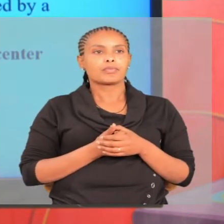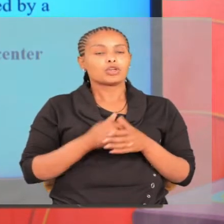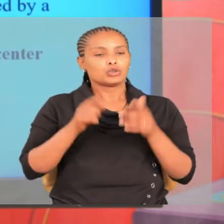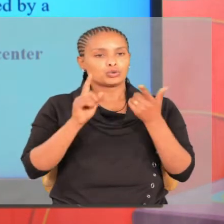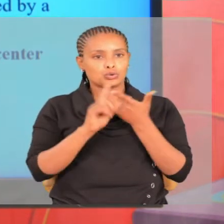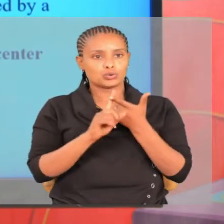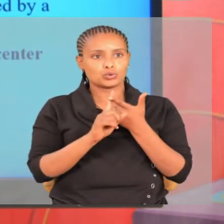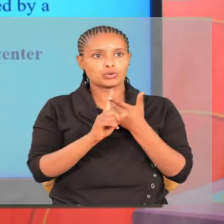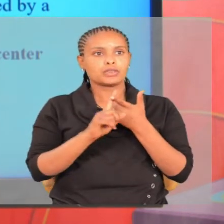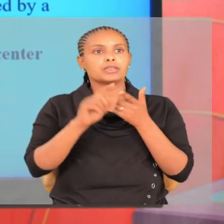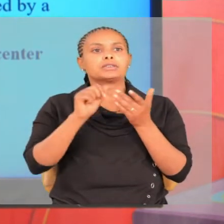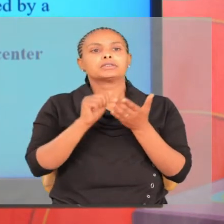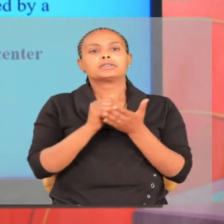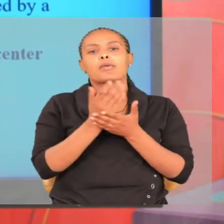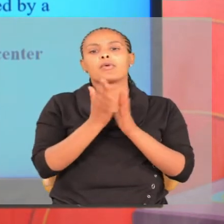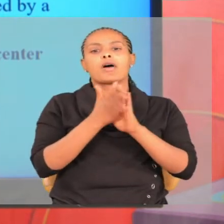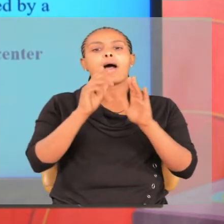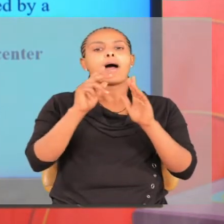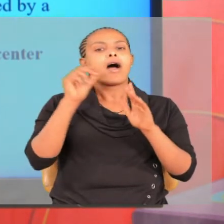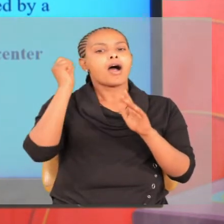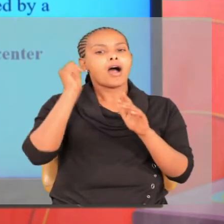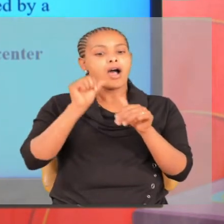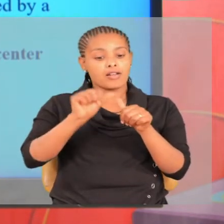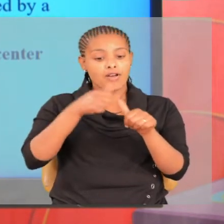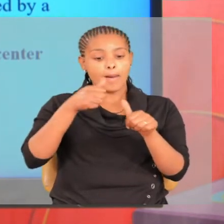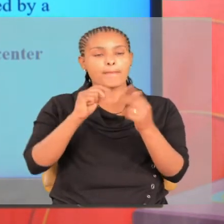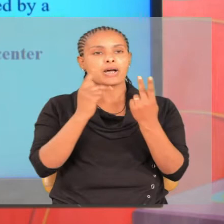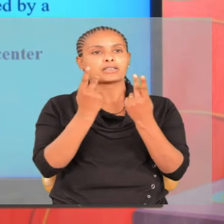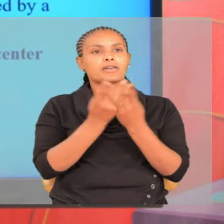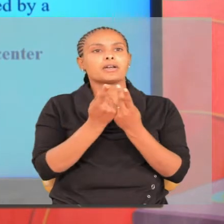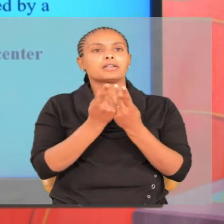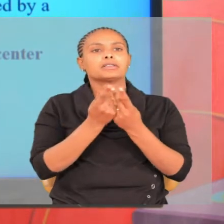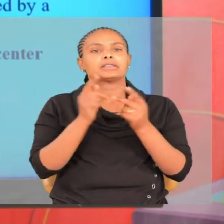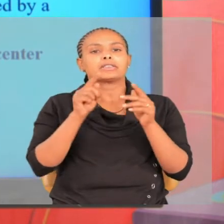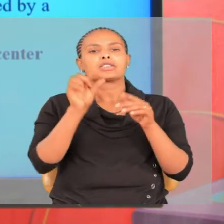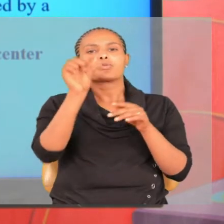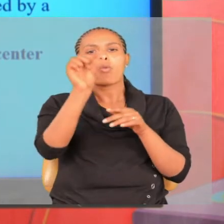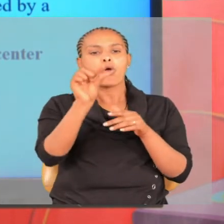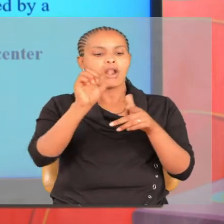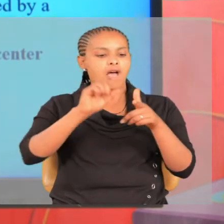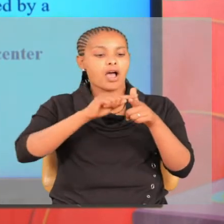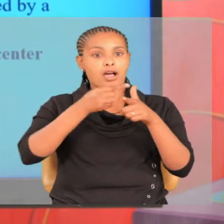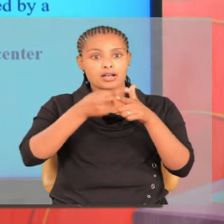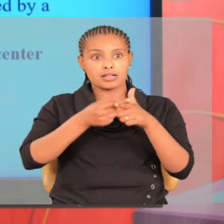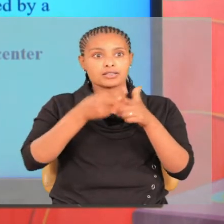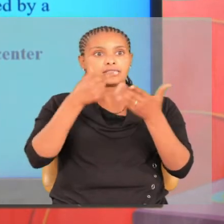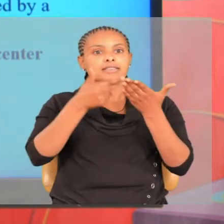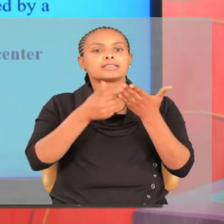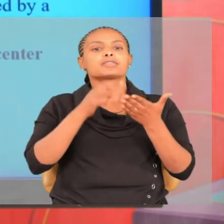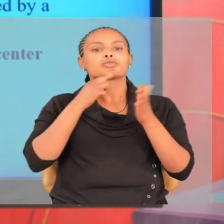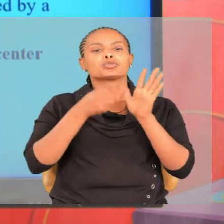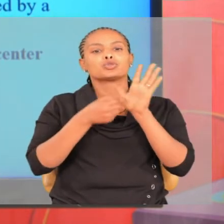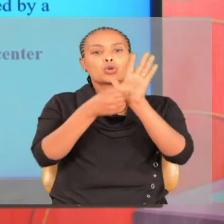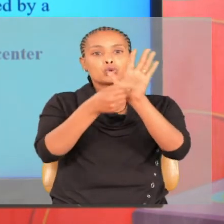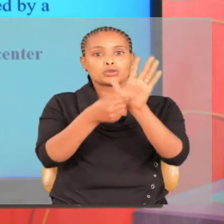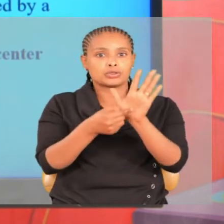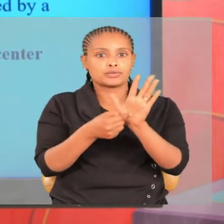2. Some of the alpha particles were deflected by small angles. This